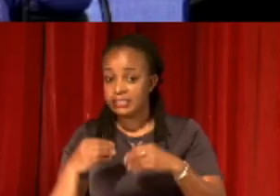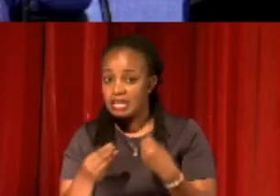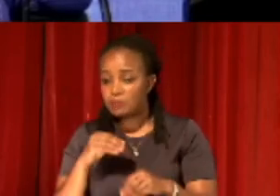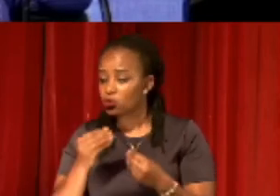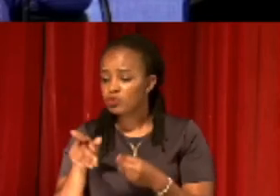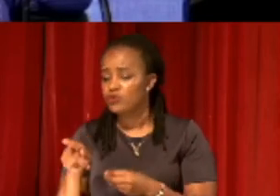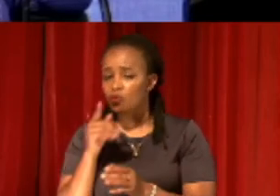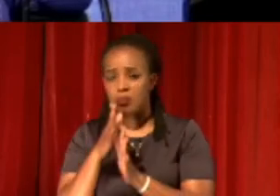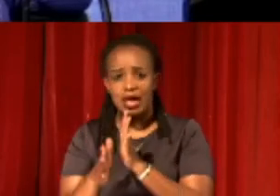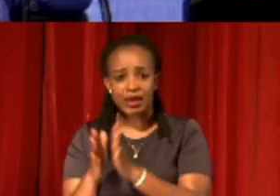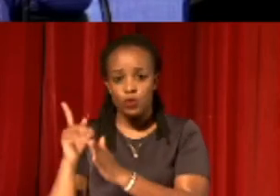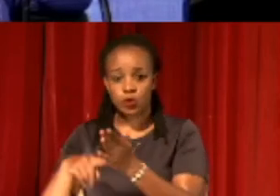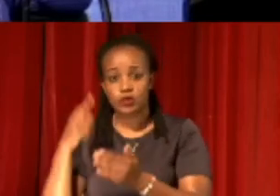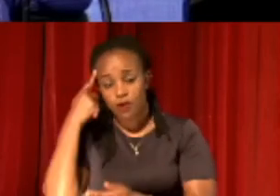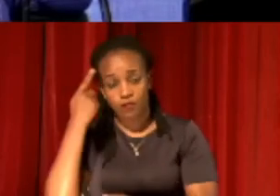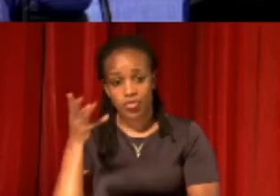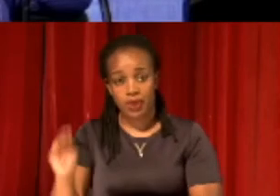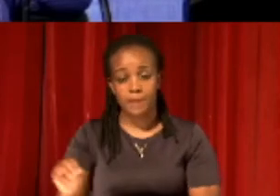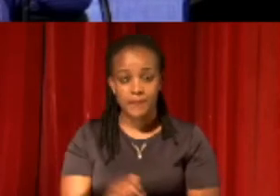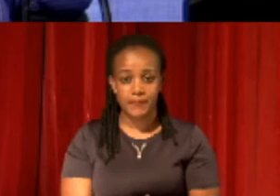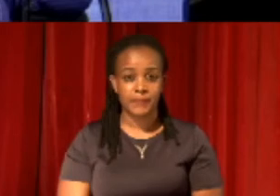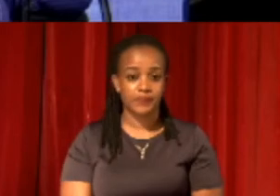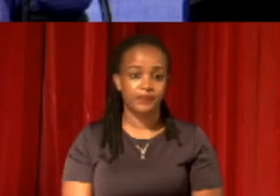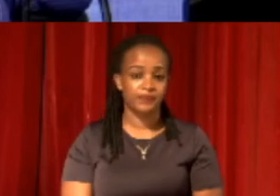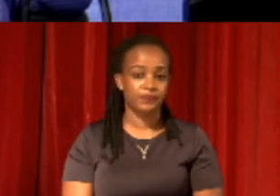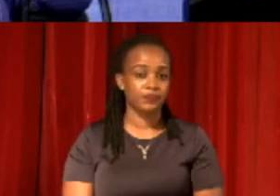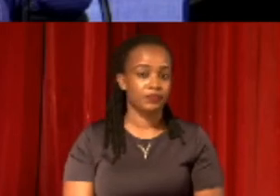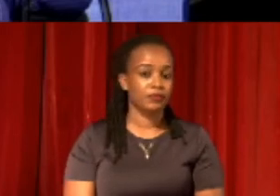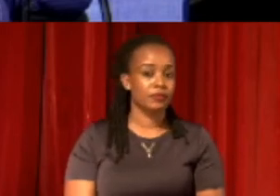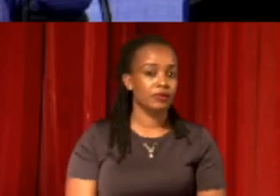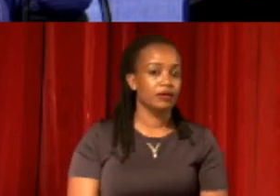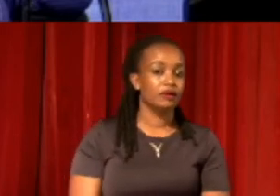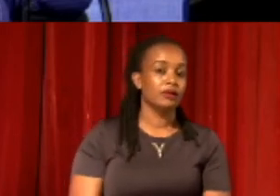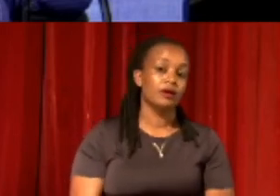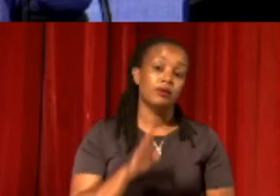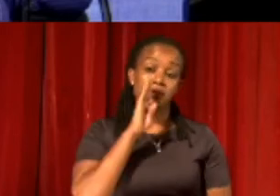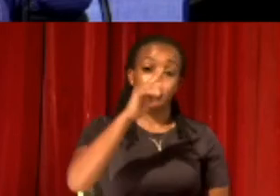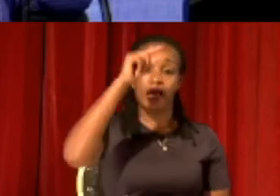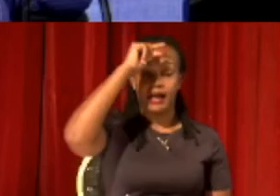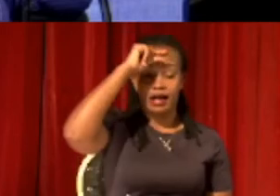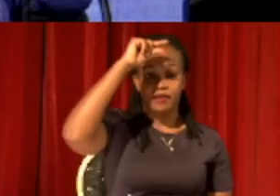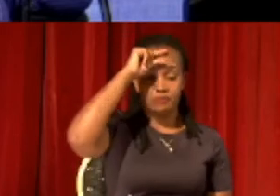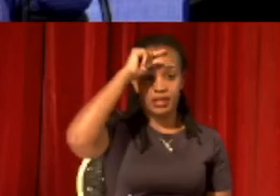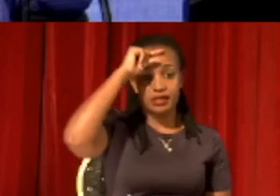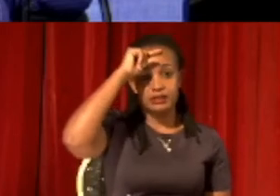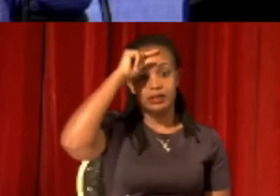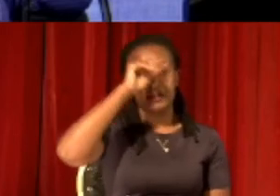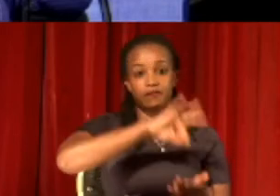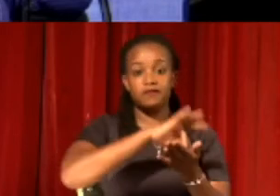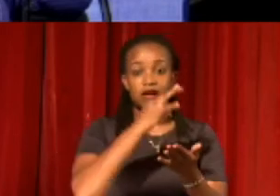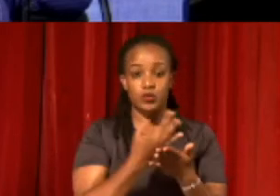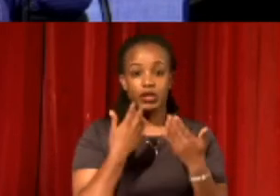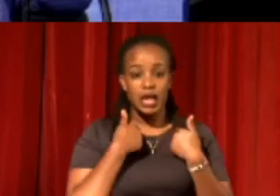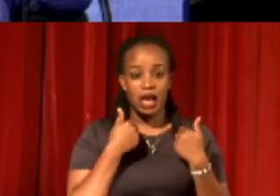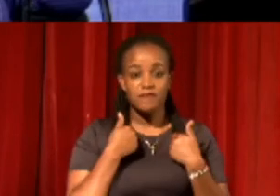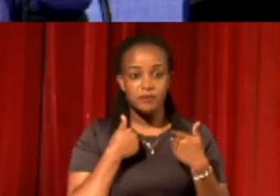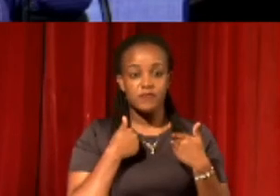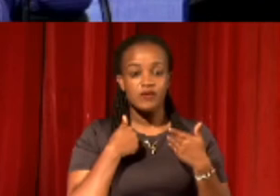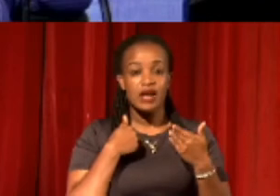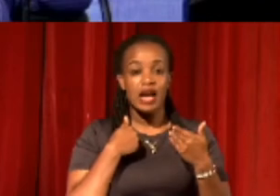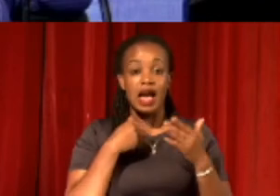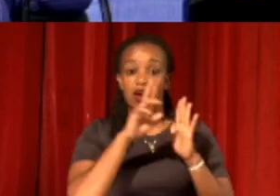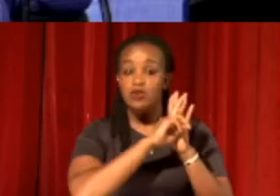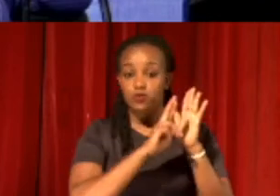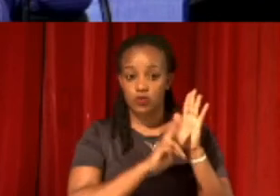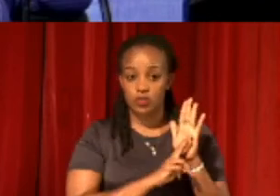groups? Okay. First of all, being a government fund, we are directed by government policies. And one